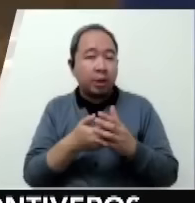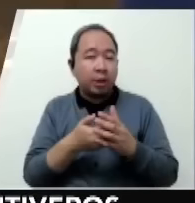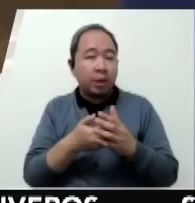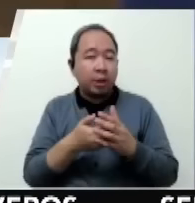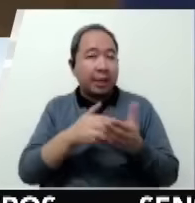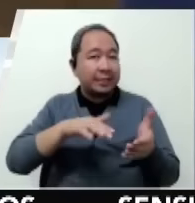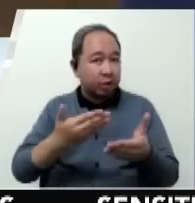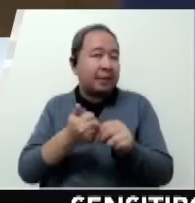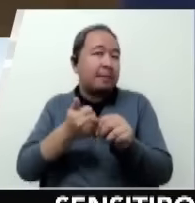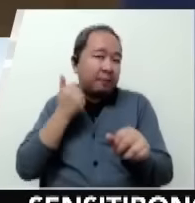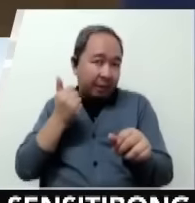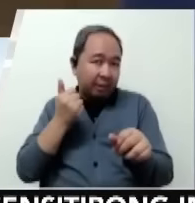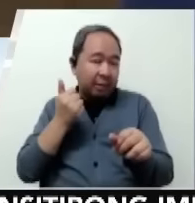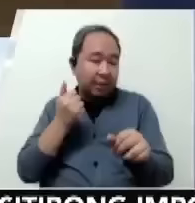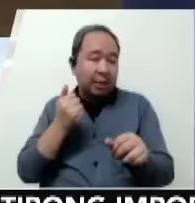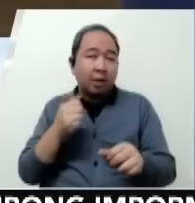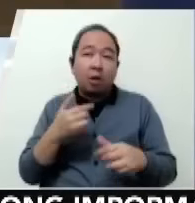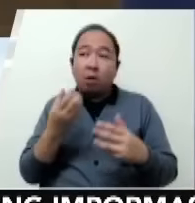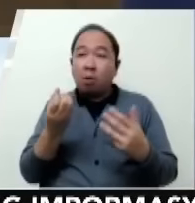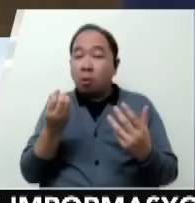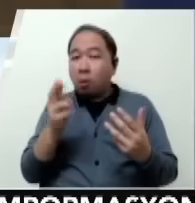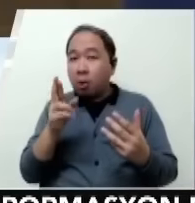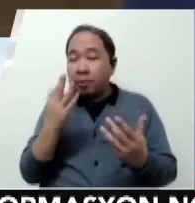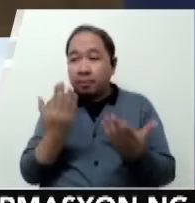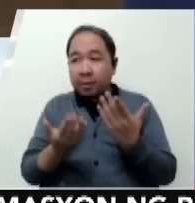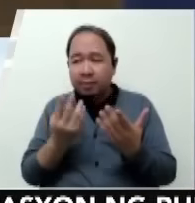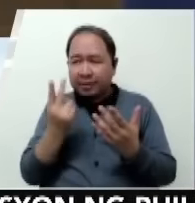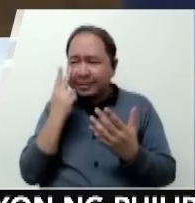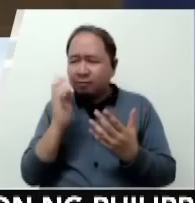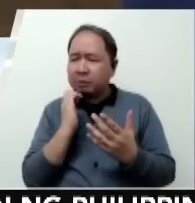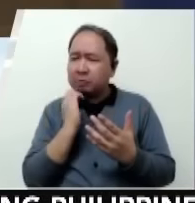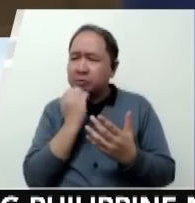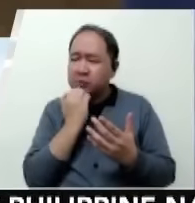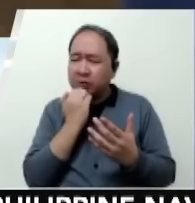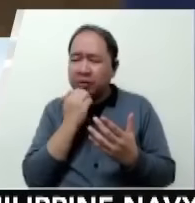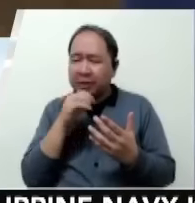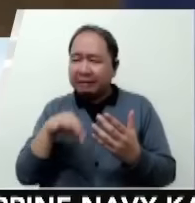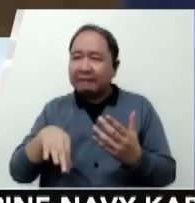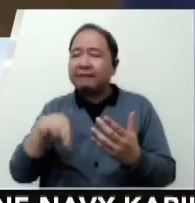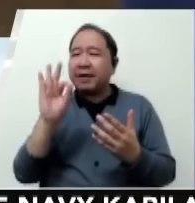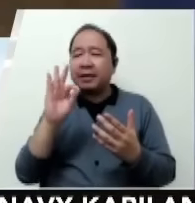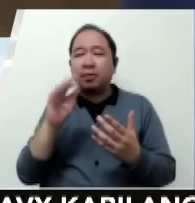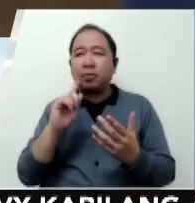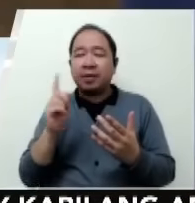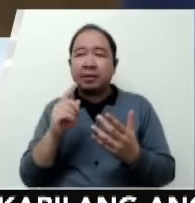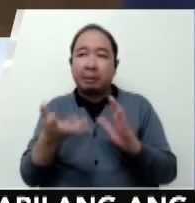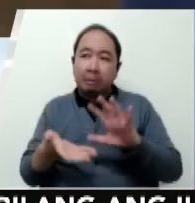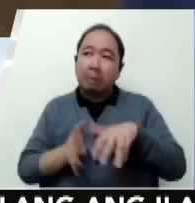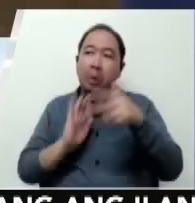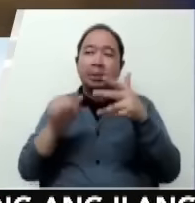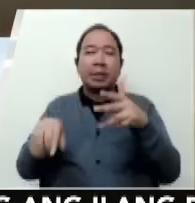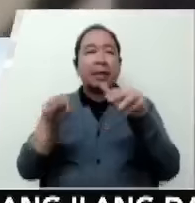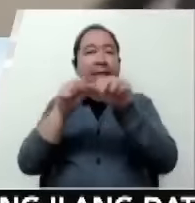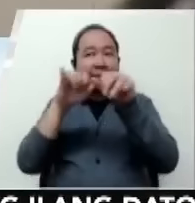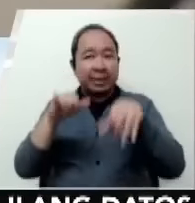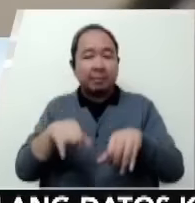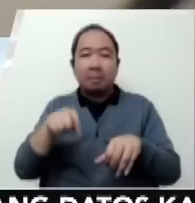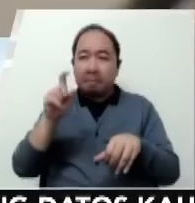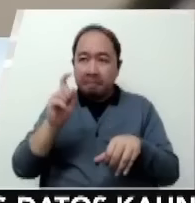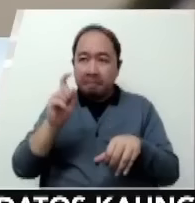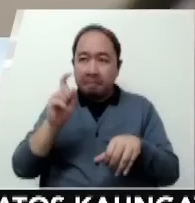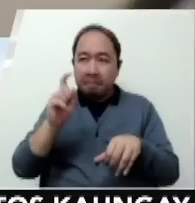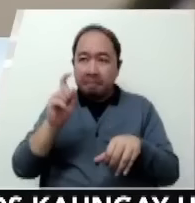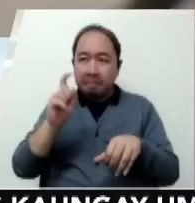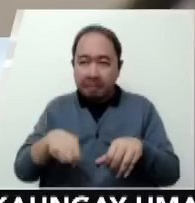otherwise identify any wrongdoing or malfeasance that may have occurred and see to it that justice is served.